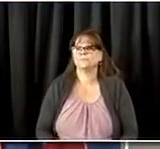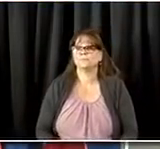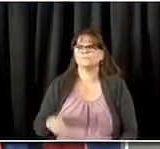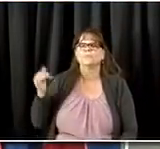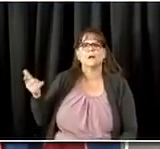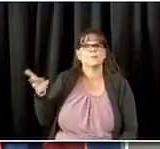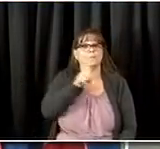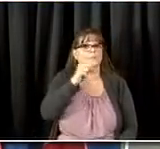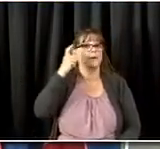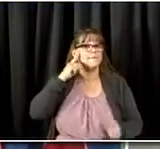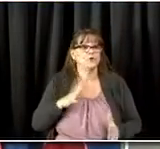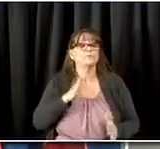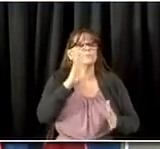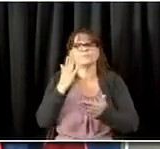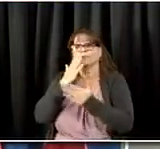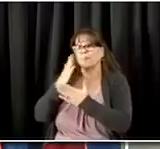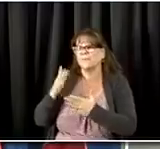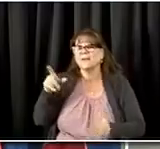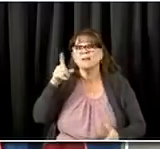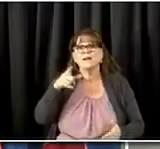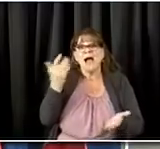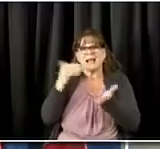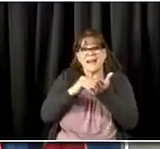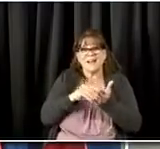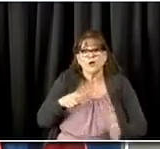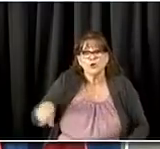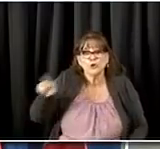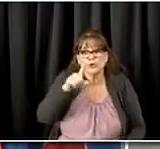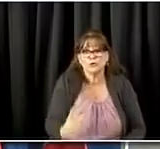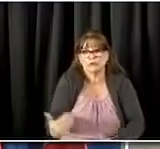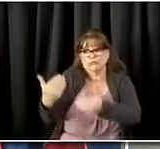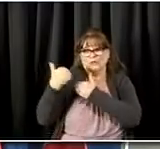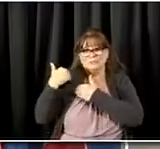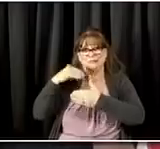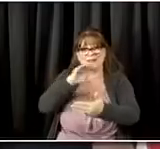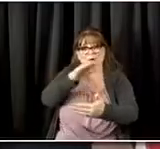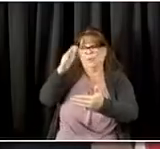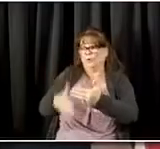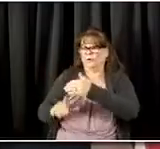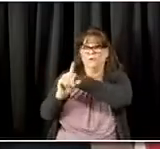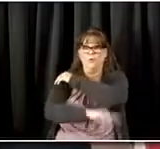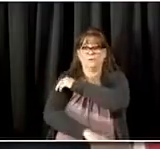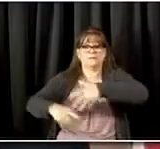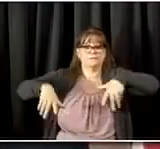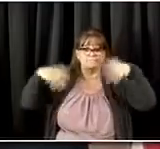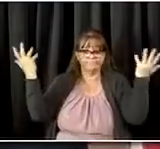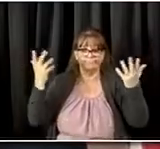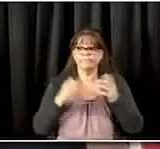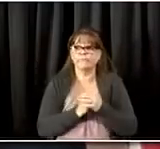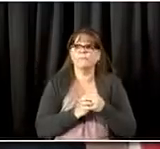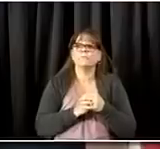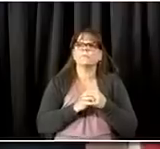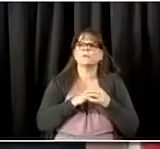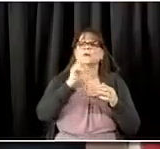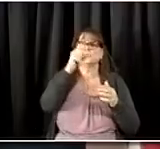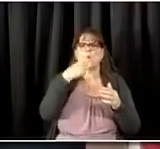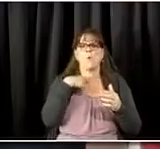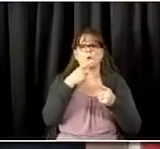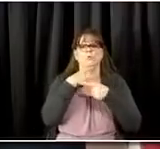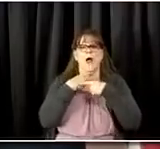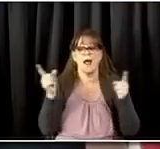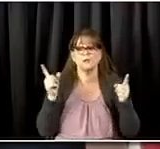consequences that you have to live with your family and your loved ones. I have another important announcement today. As you know, we've been very focused on kids being